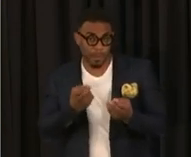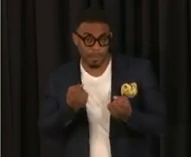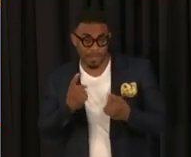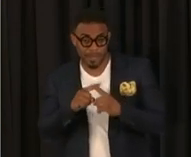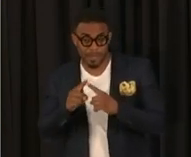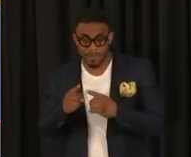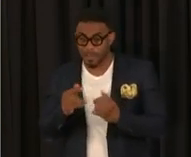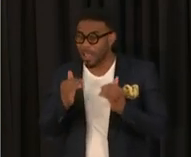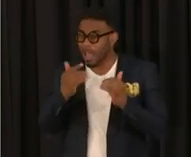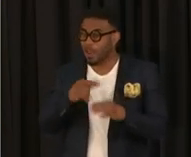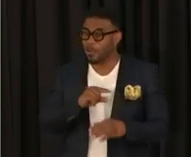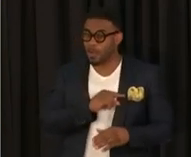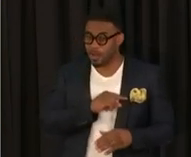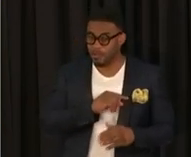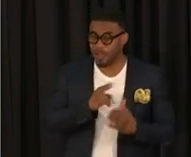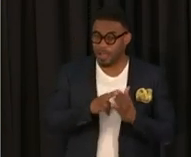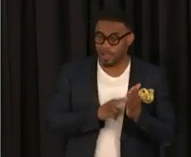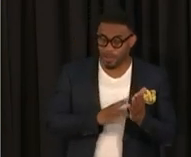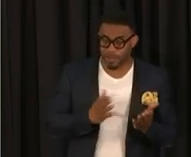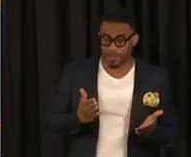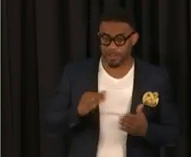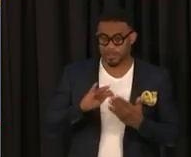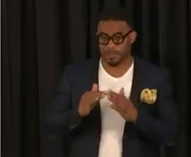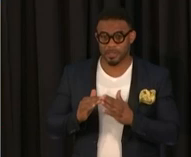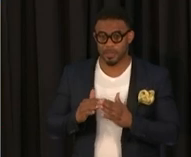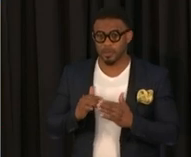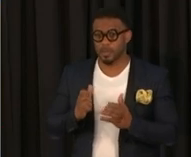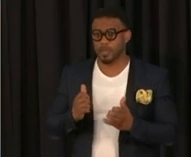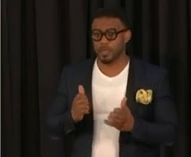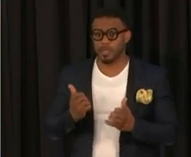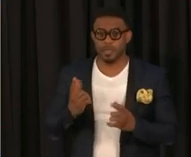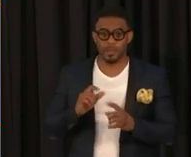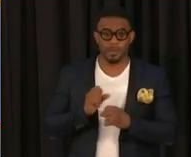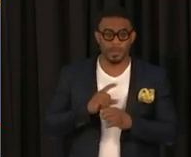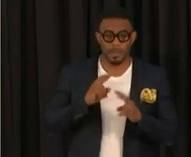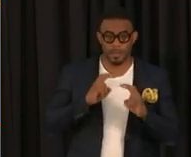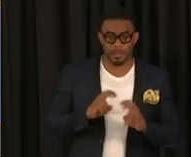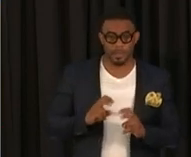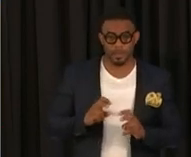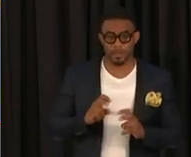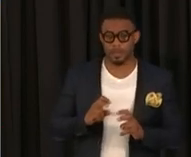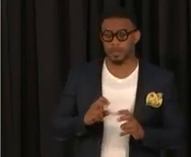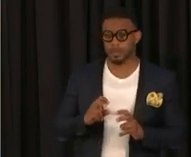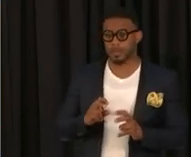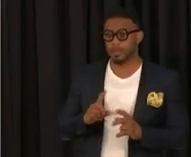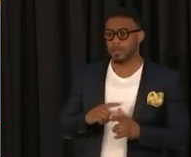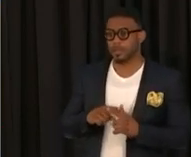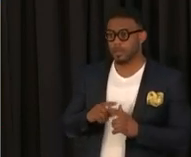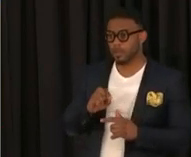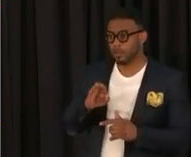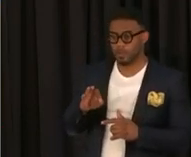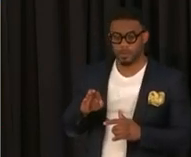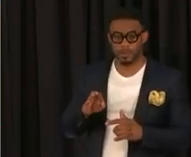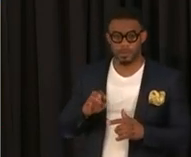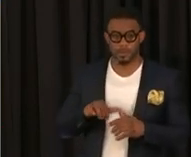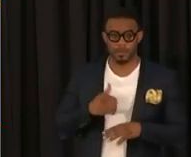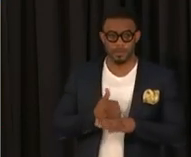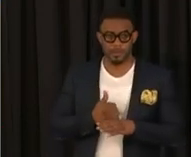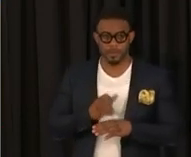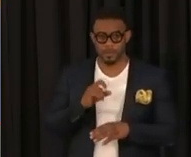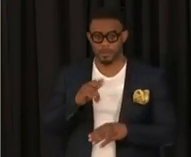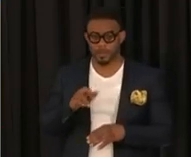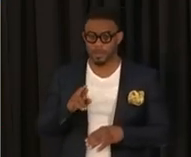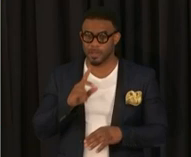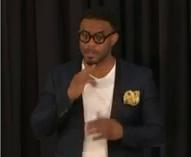recommend a number of different highly qualified contractors here in the city who can come out and make that assessment of the home and the roof and